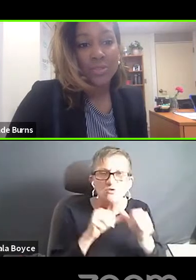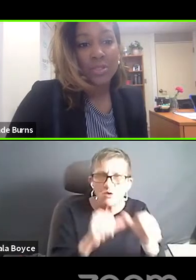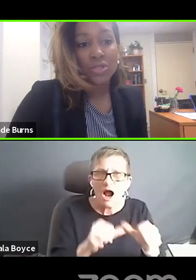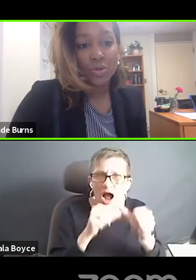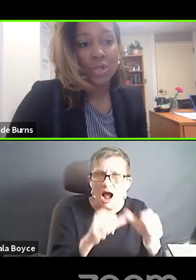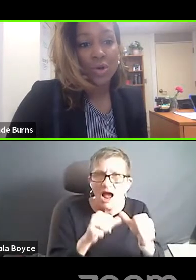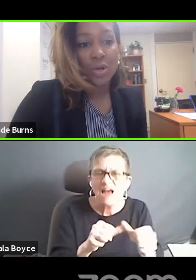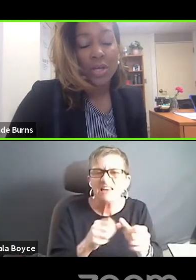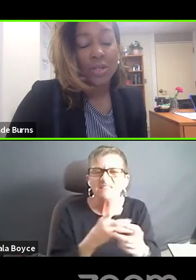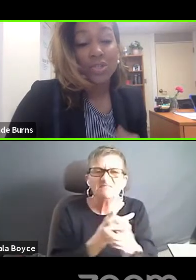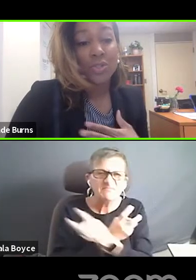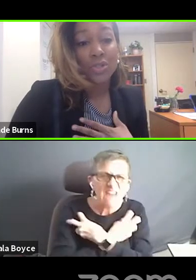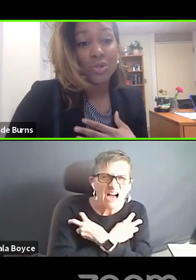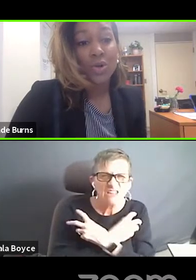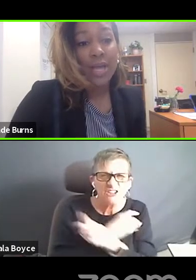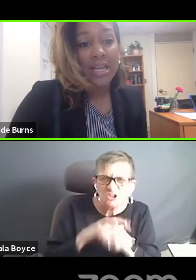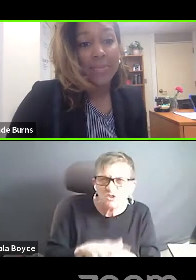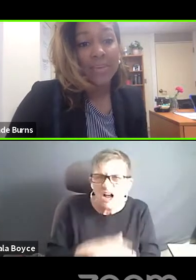and shapes